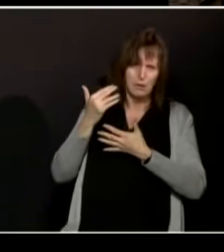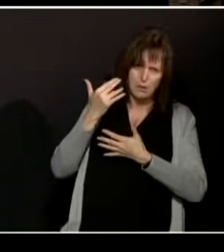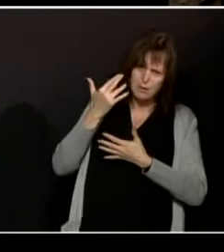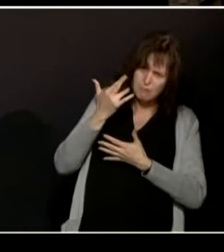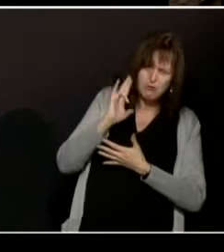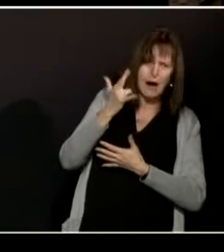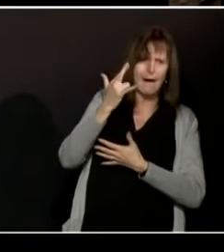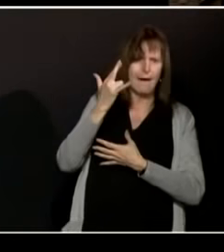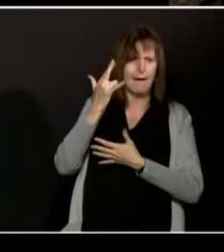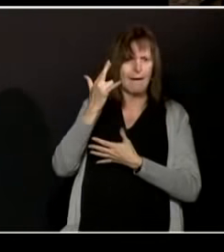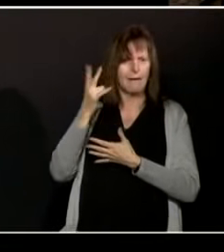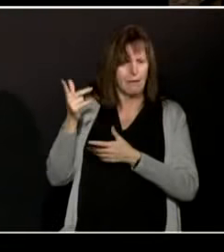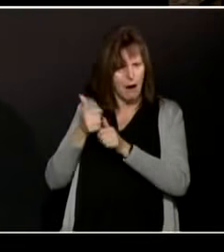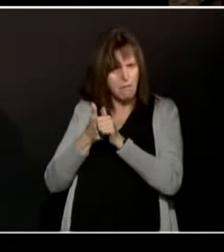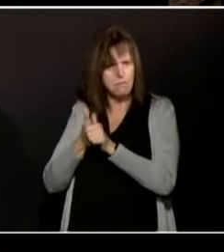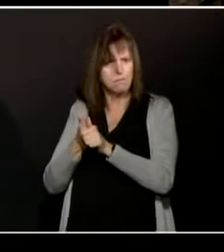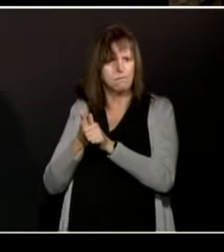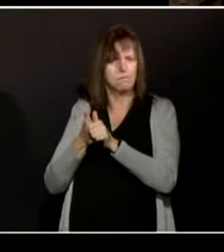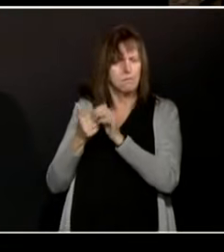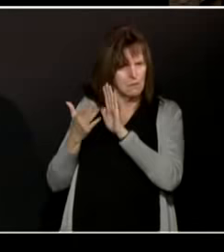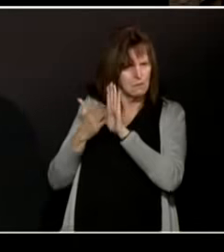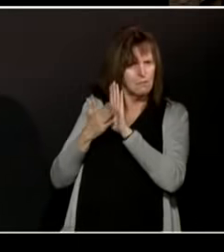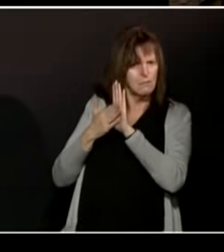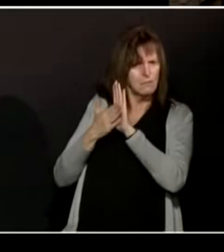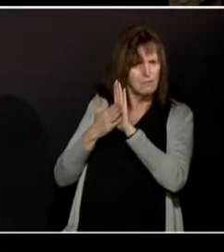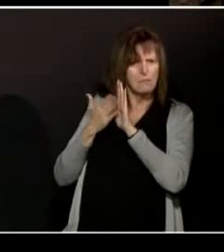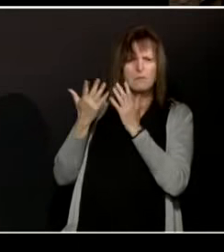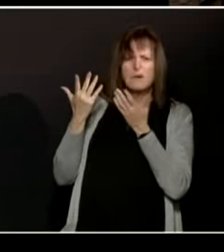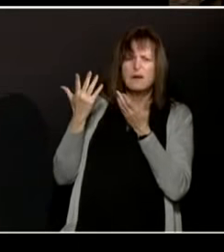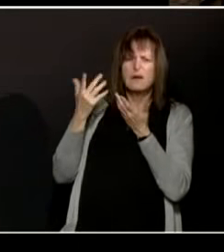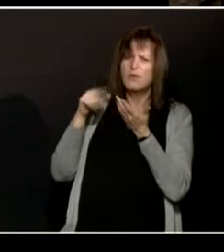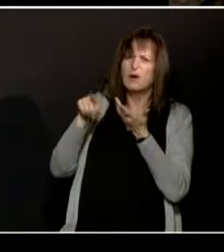should celebrate and copy across the rest of the province?